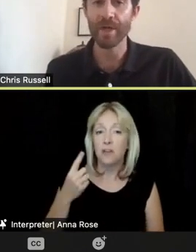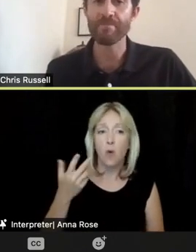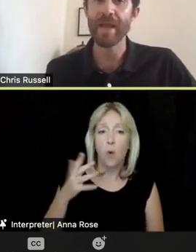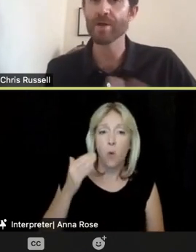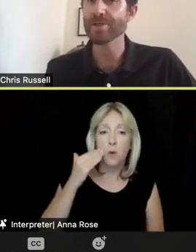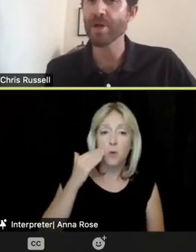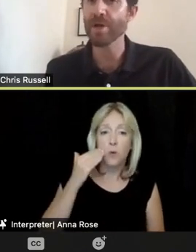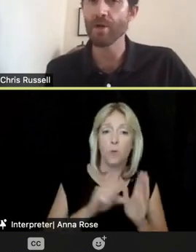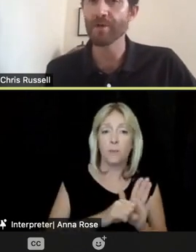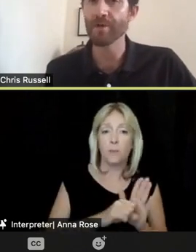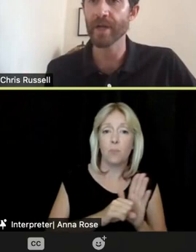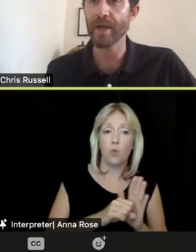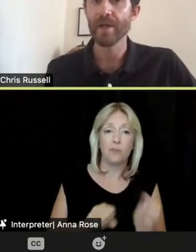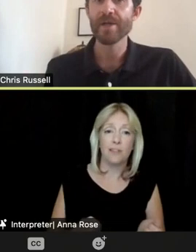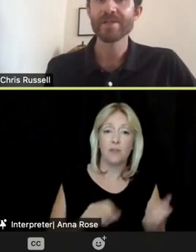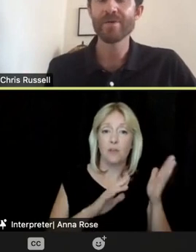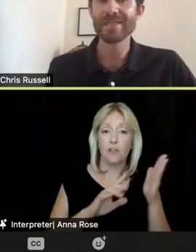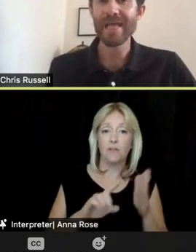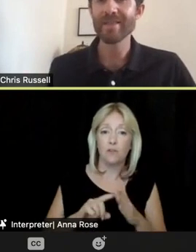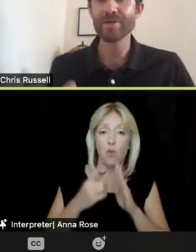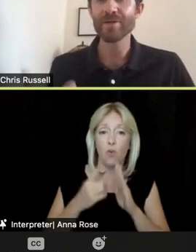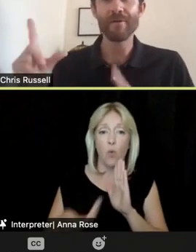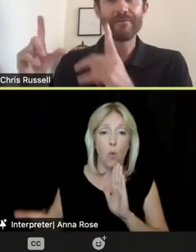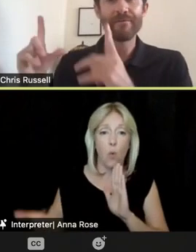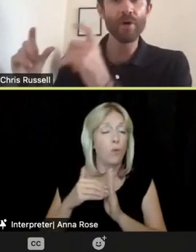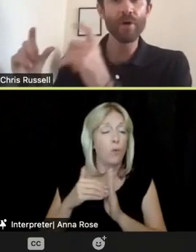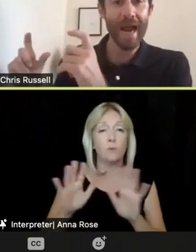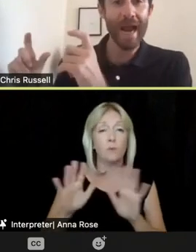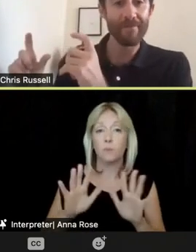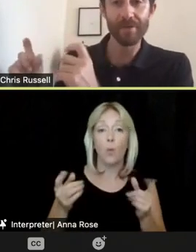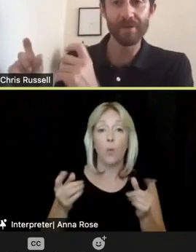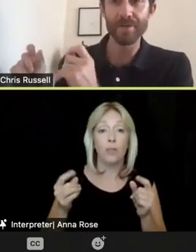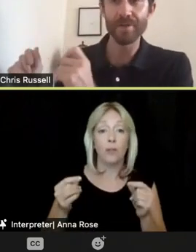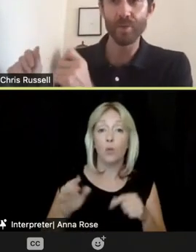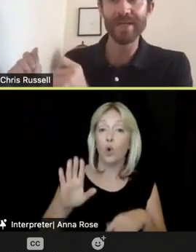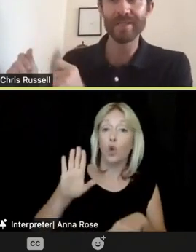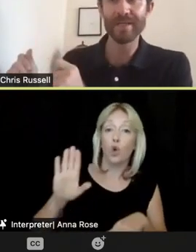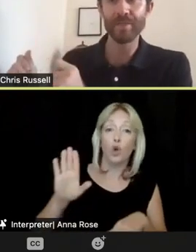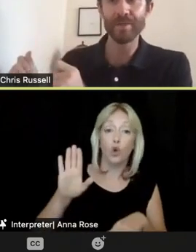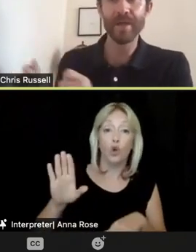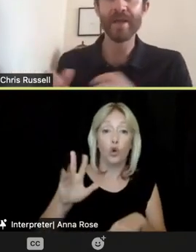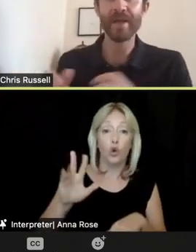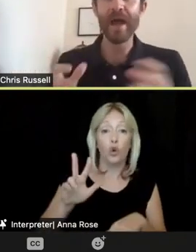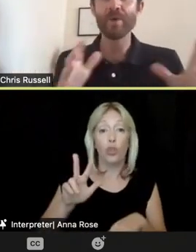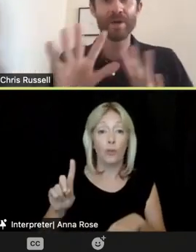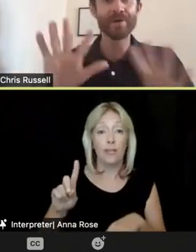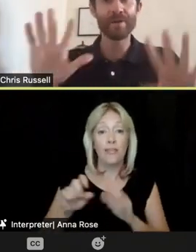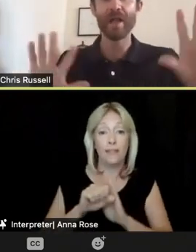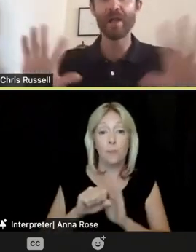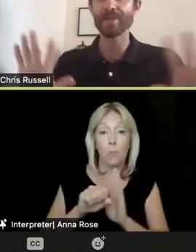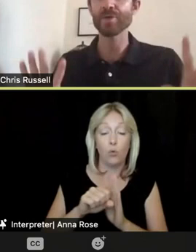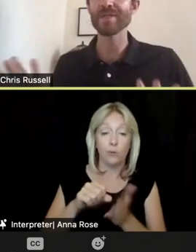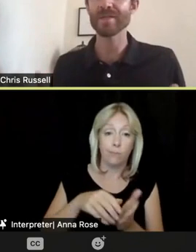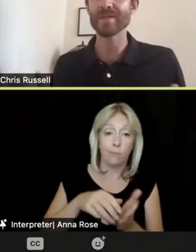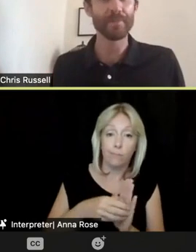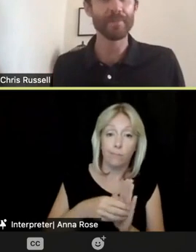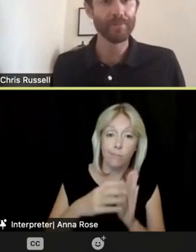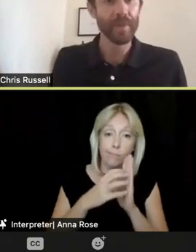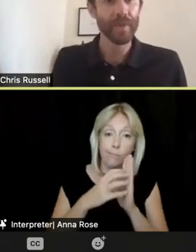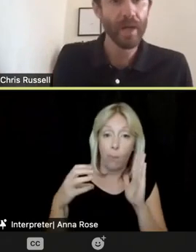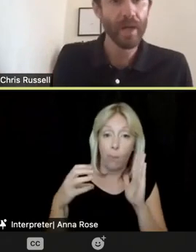she knew and make her start all over again. So instead, they took a photograph of those 3D symbols, and now we start to develop a